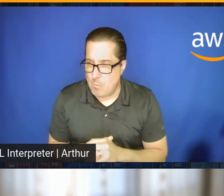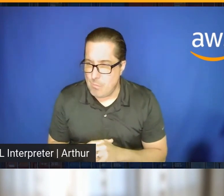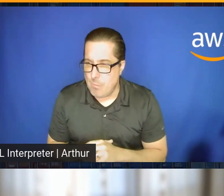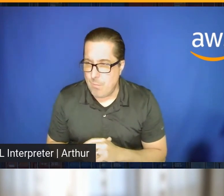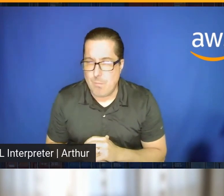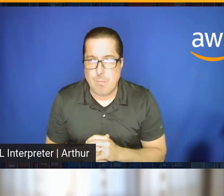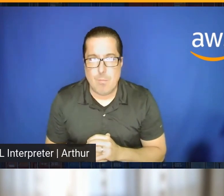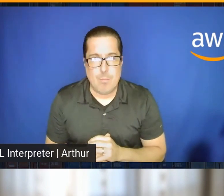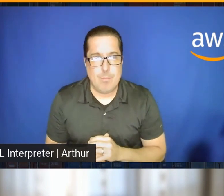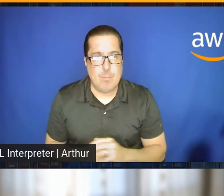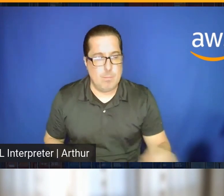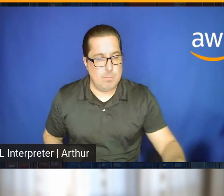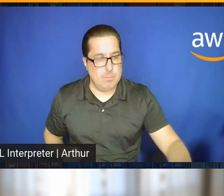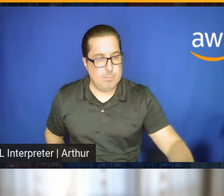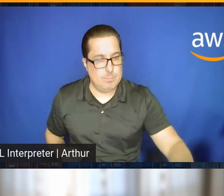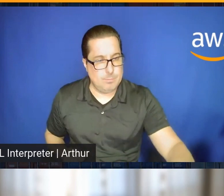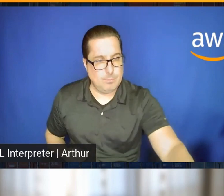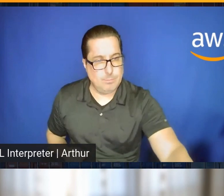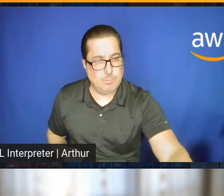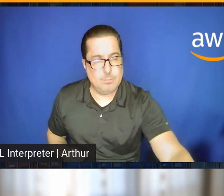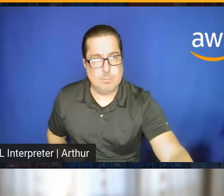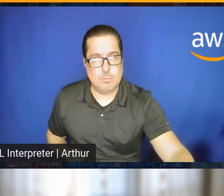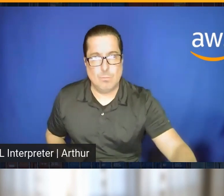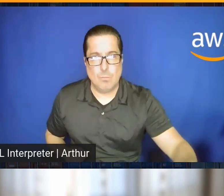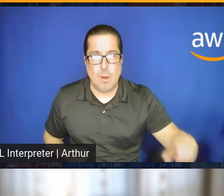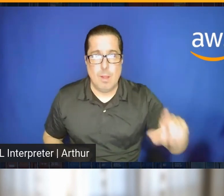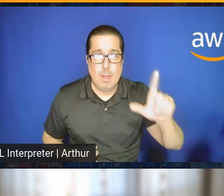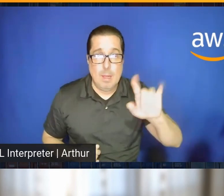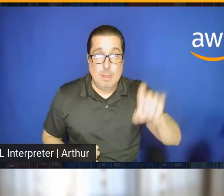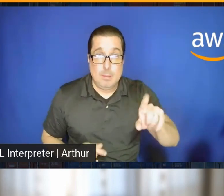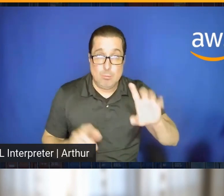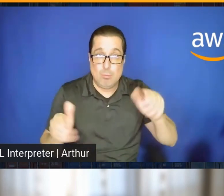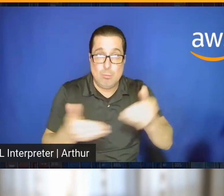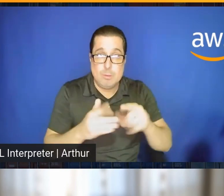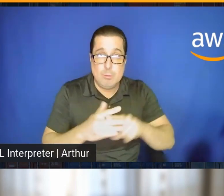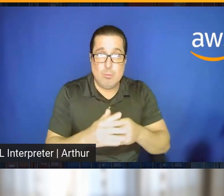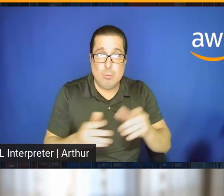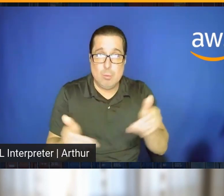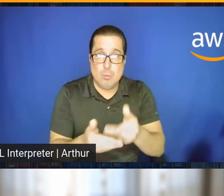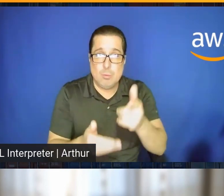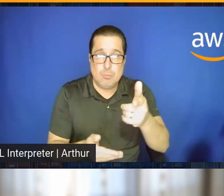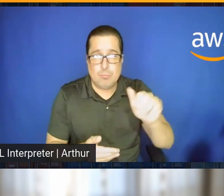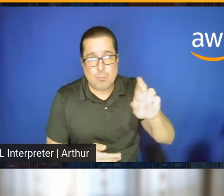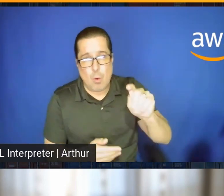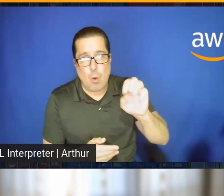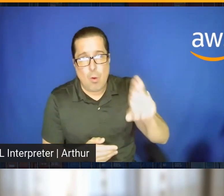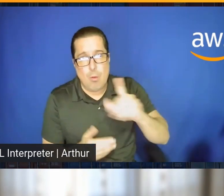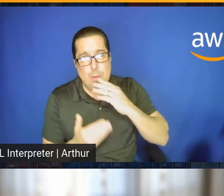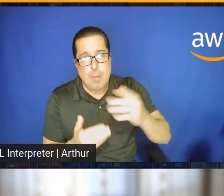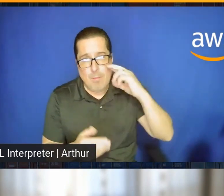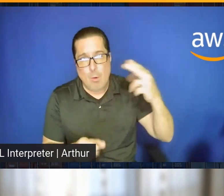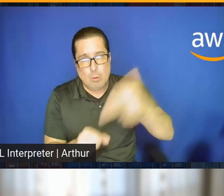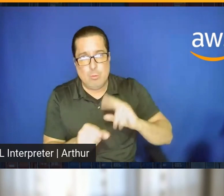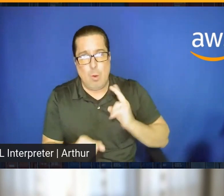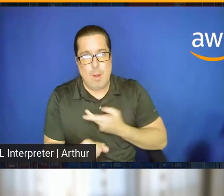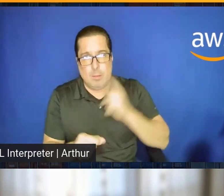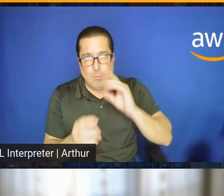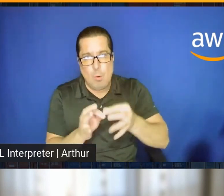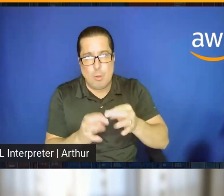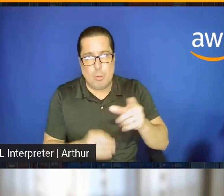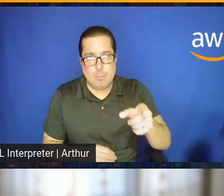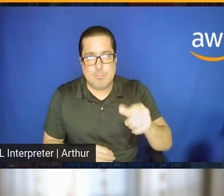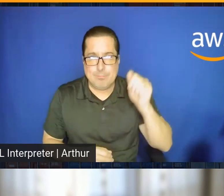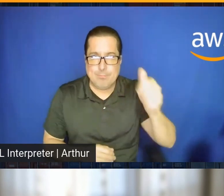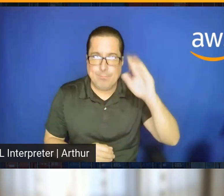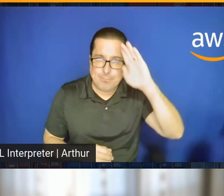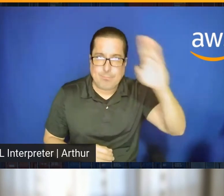So, round of introductions. Liz, you want to introduce yourself first? And shout out to our interpreter, Arthur. Thank you for being here. Yeah, hi Arthur